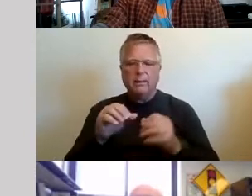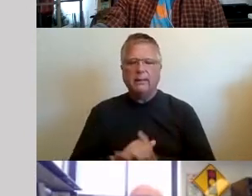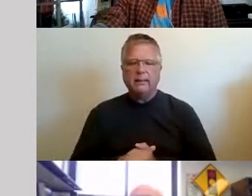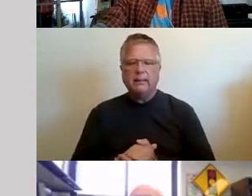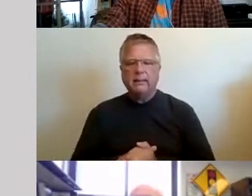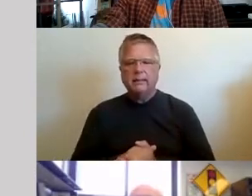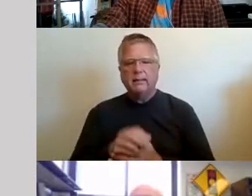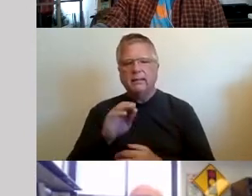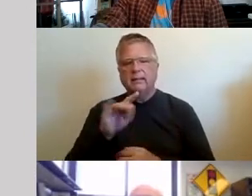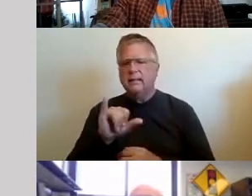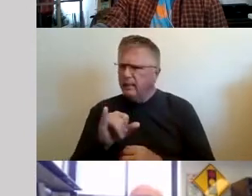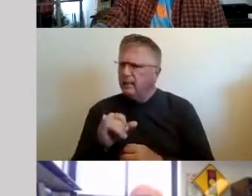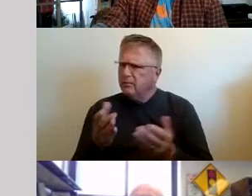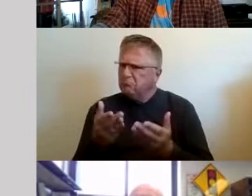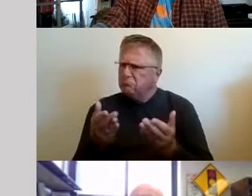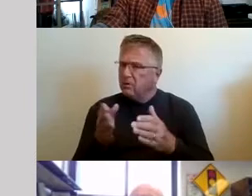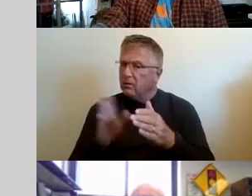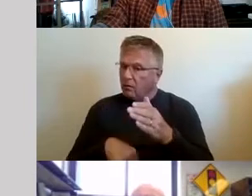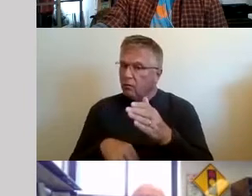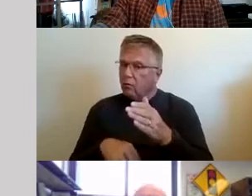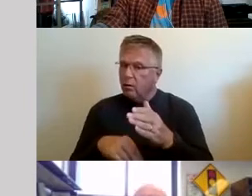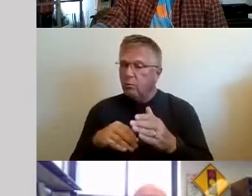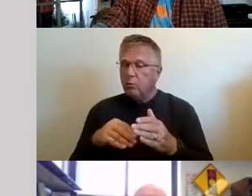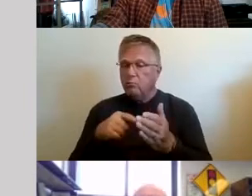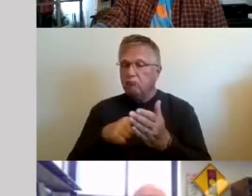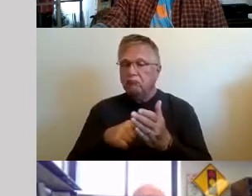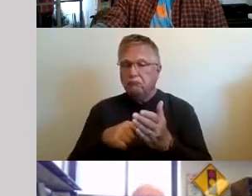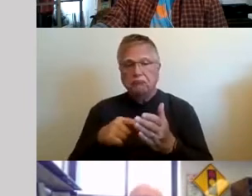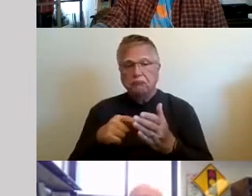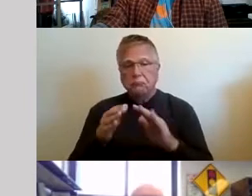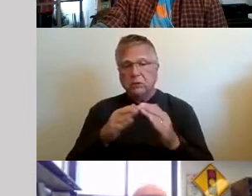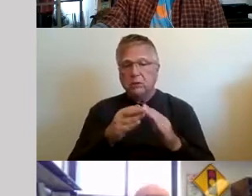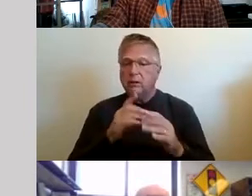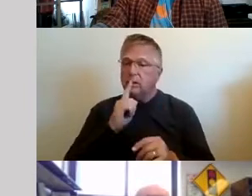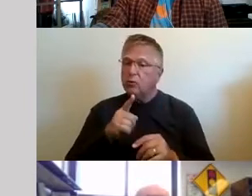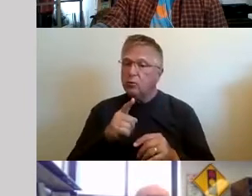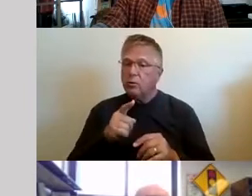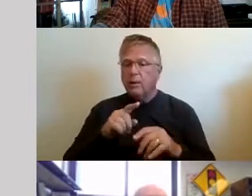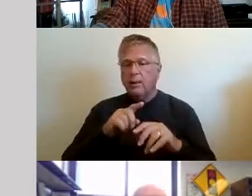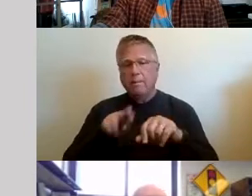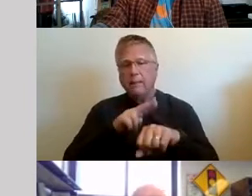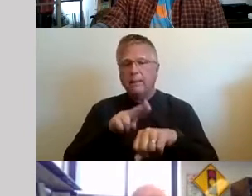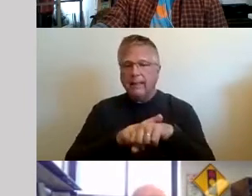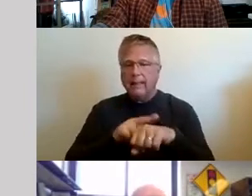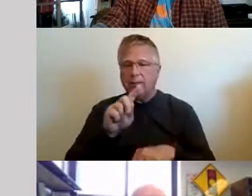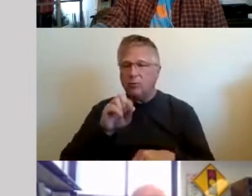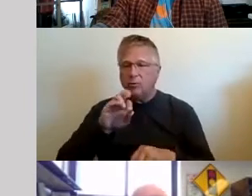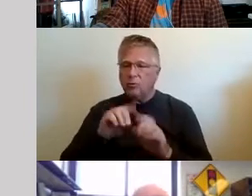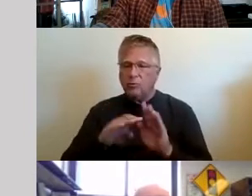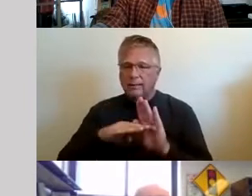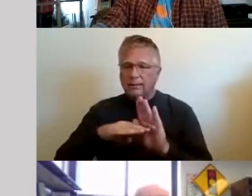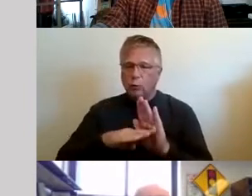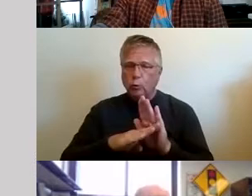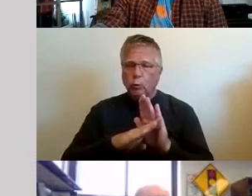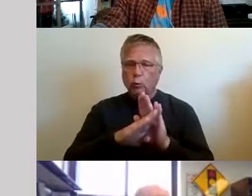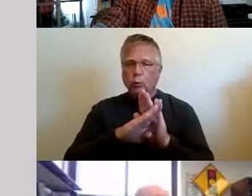very affordable city. That's really good. But the thing is, considering the national trend, it's not going to be the same. The house prices are going up,